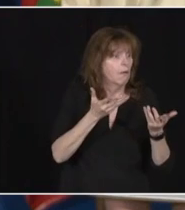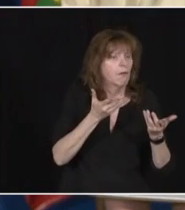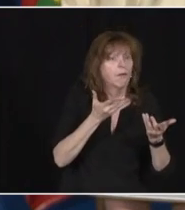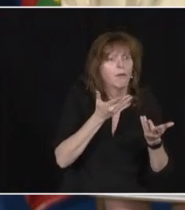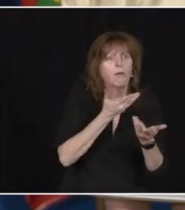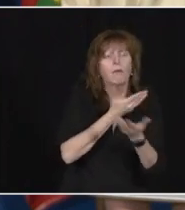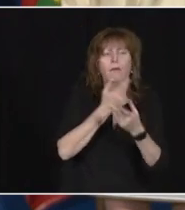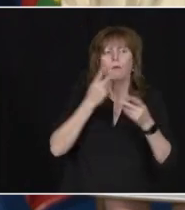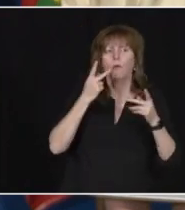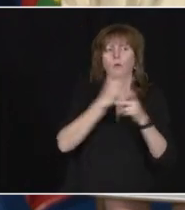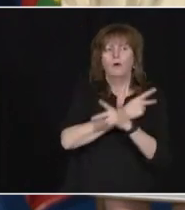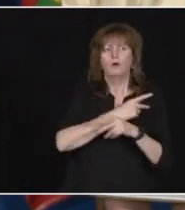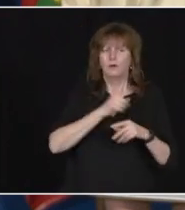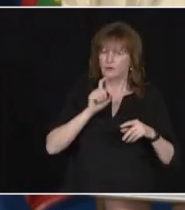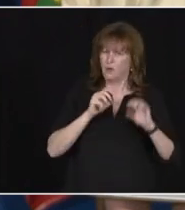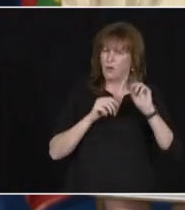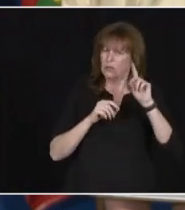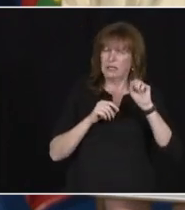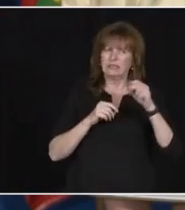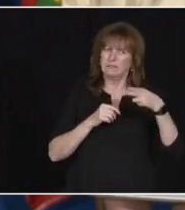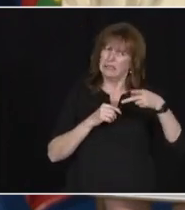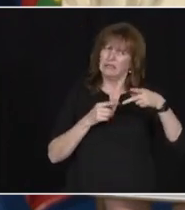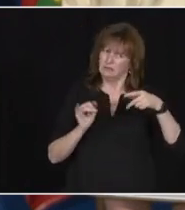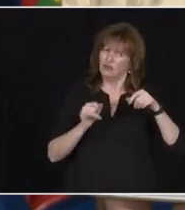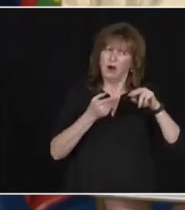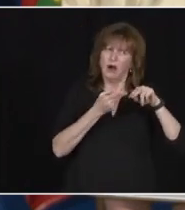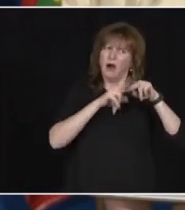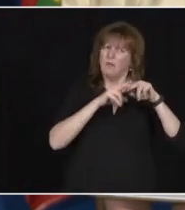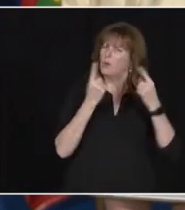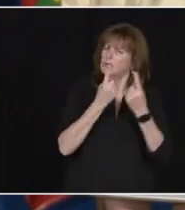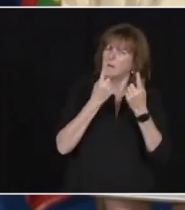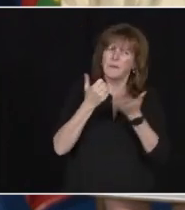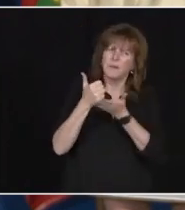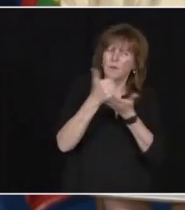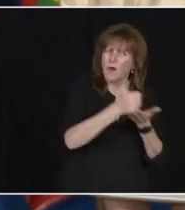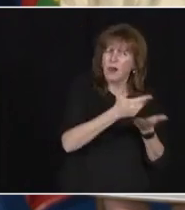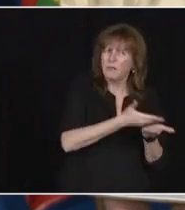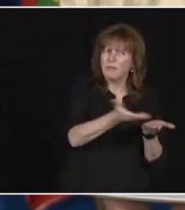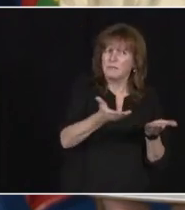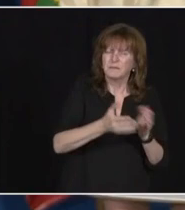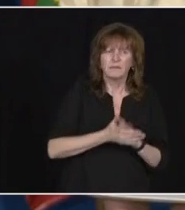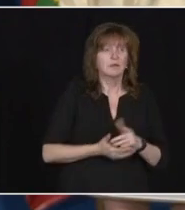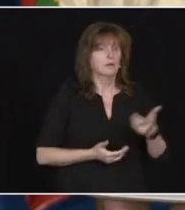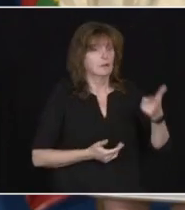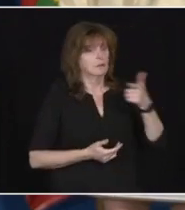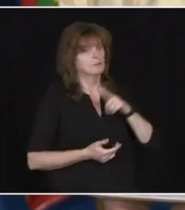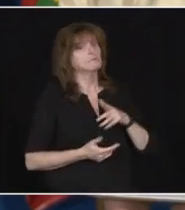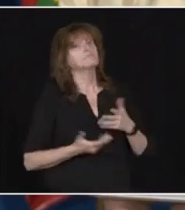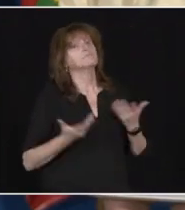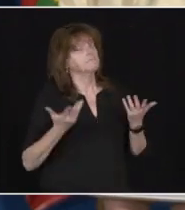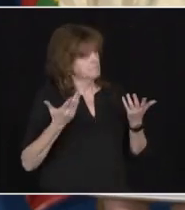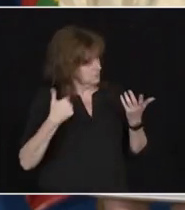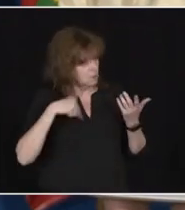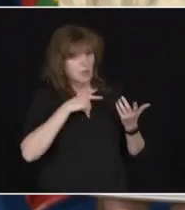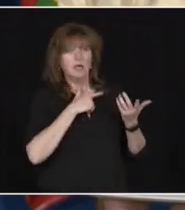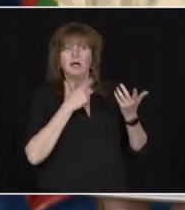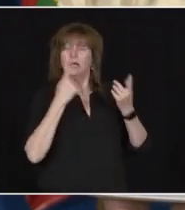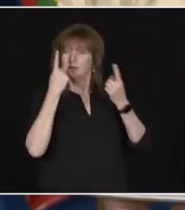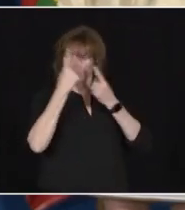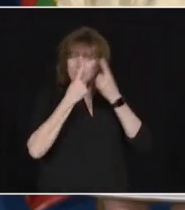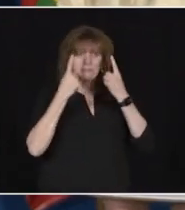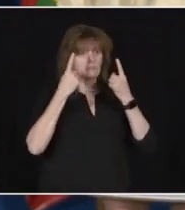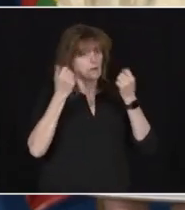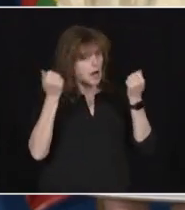up and some help or assistance through this time? Well, again, everything's on the table. We're trying to support so many